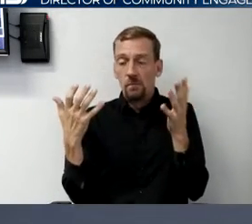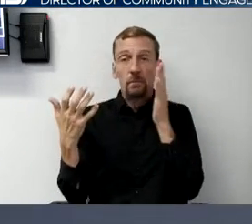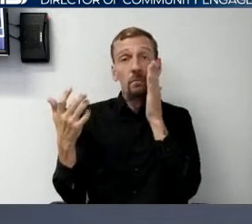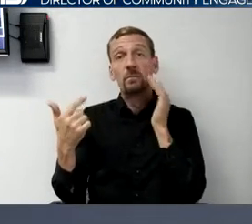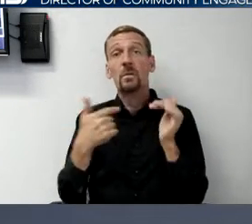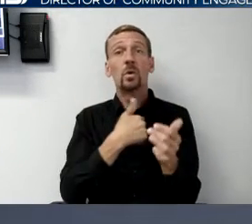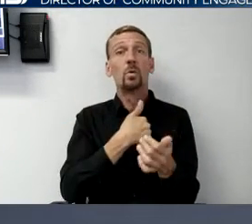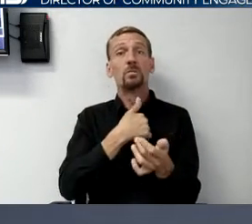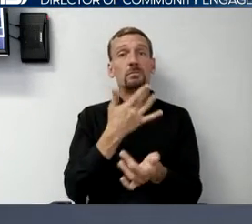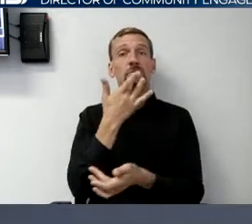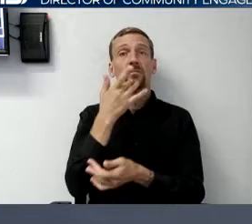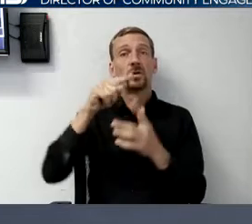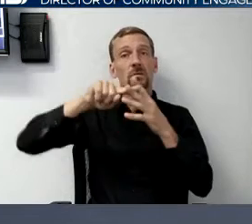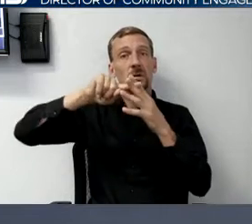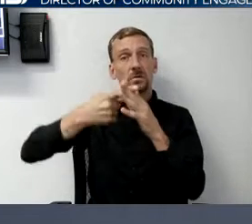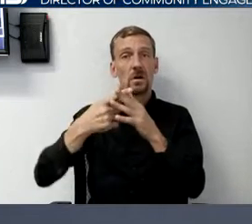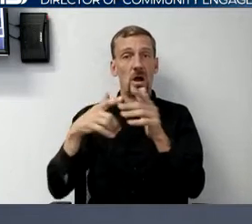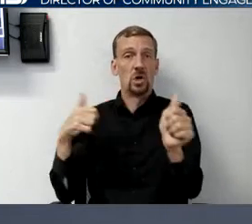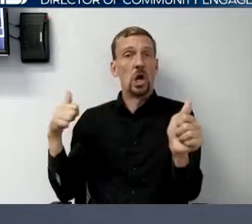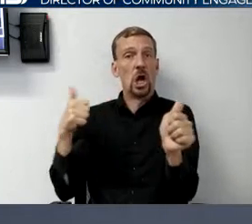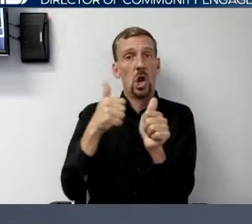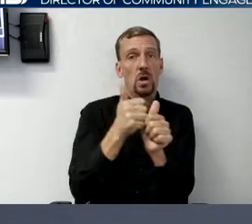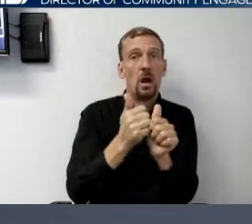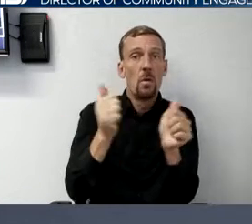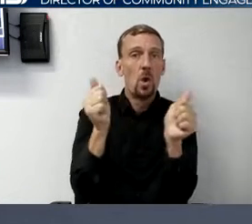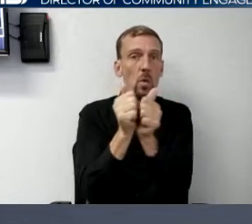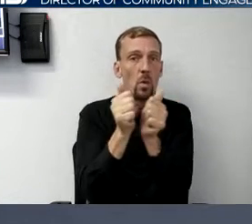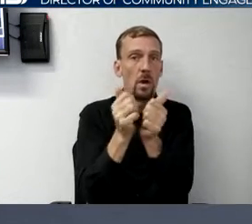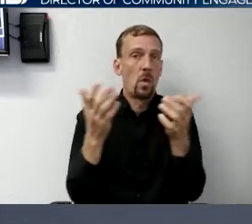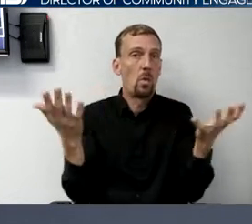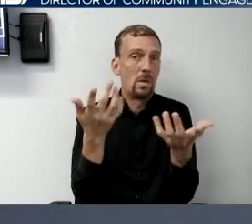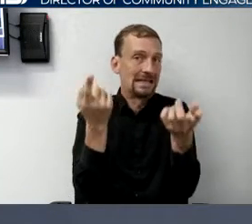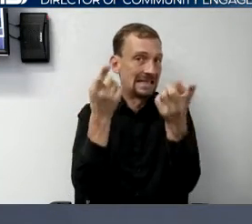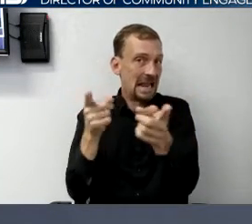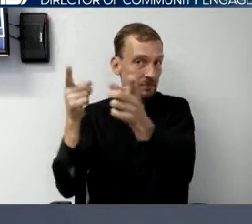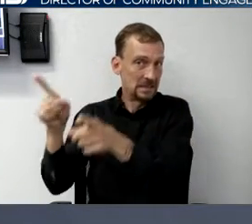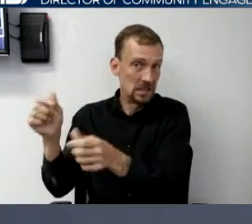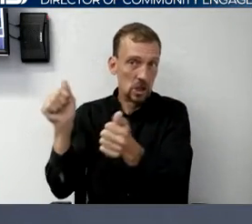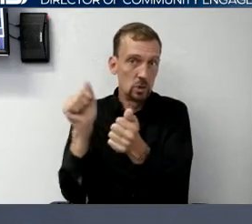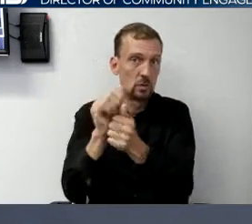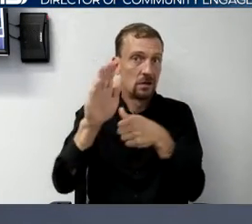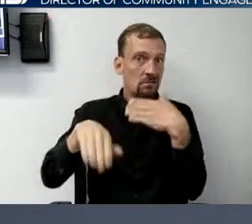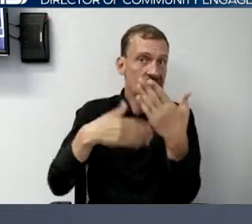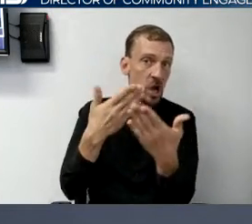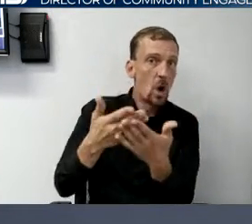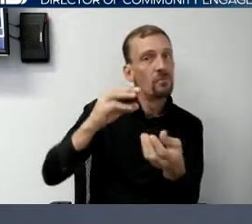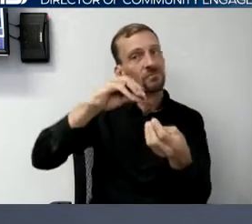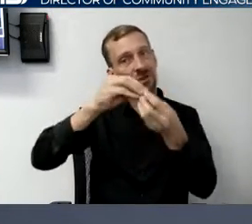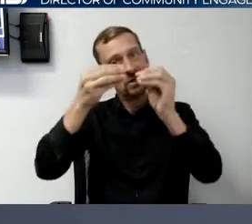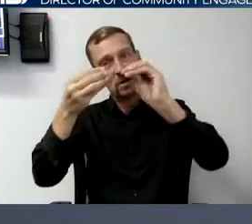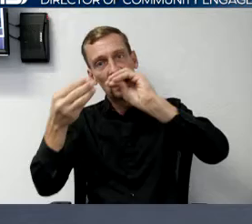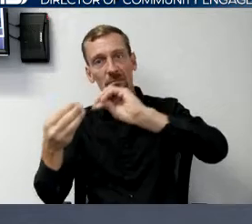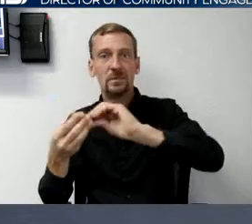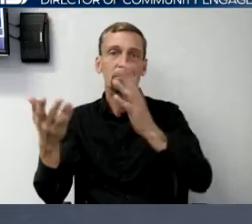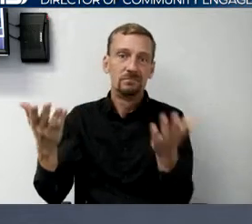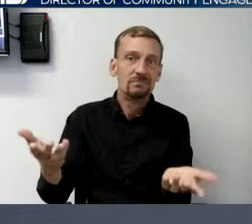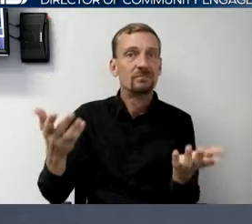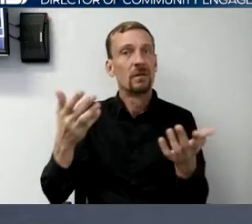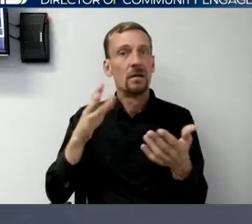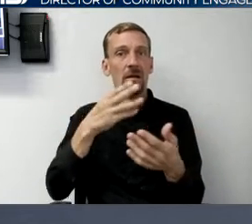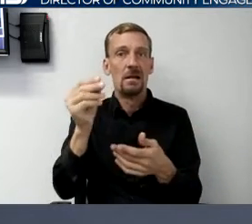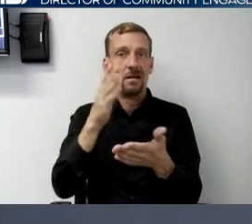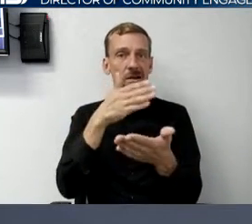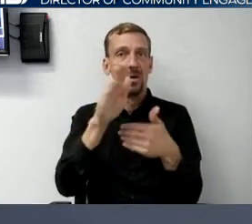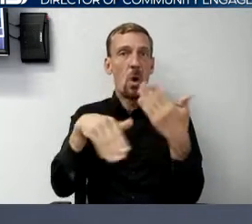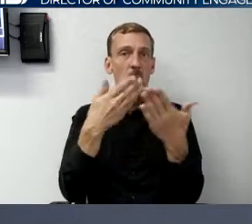with is just giving you an up-to-date sense of where we are relative to all the numbers, the